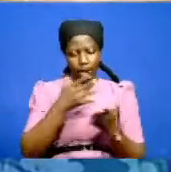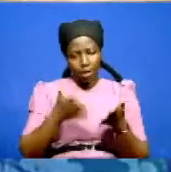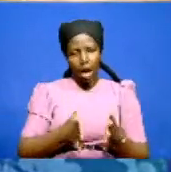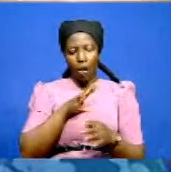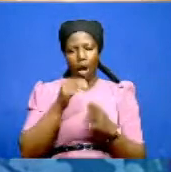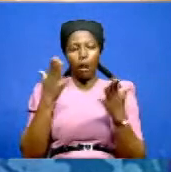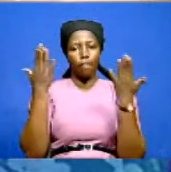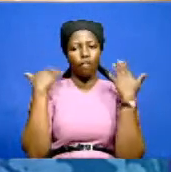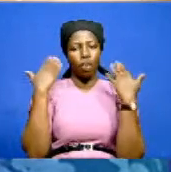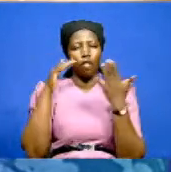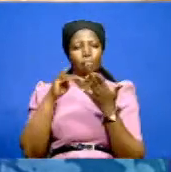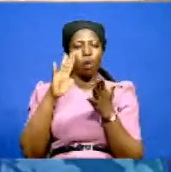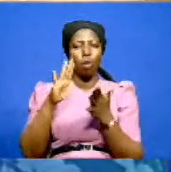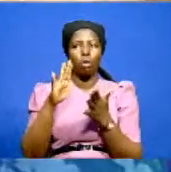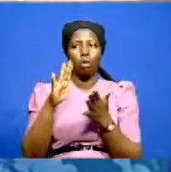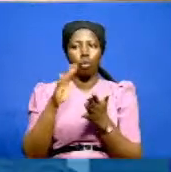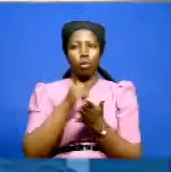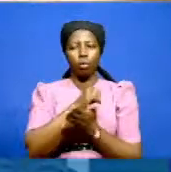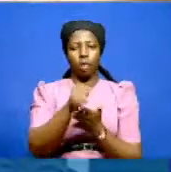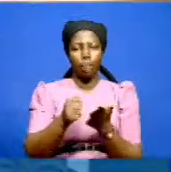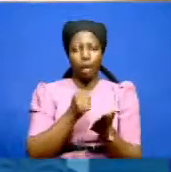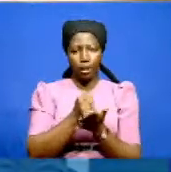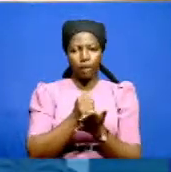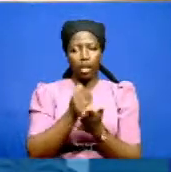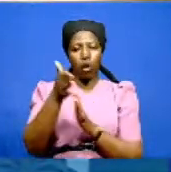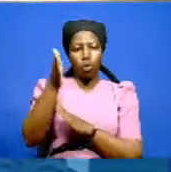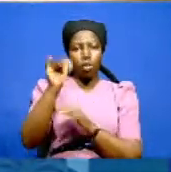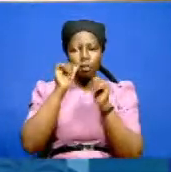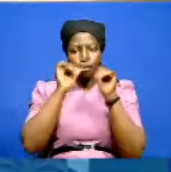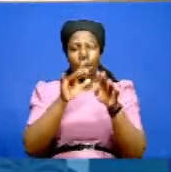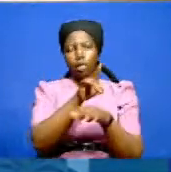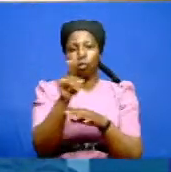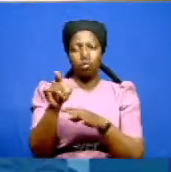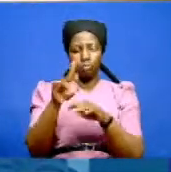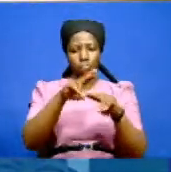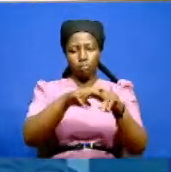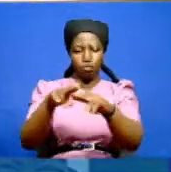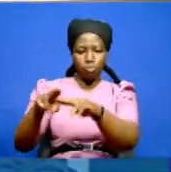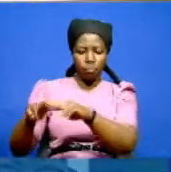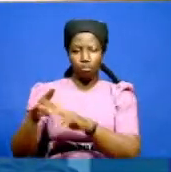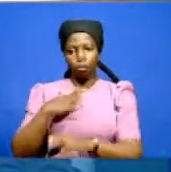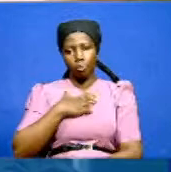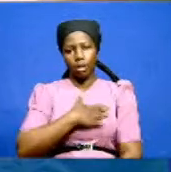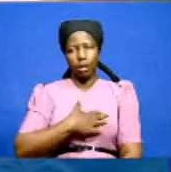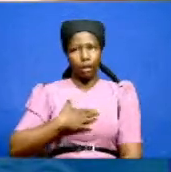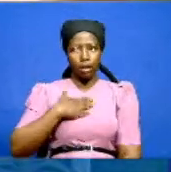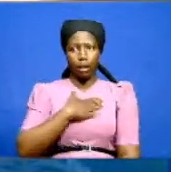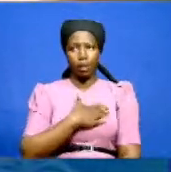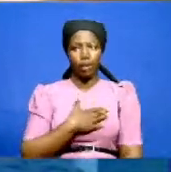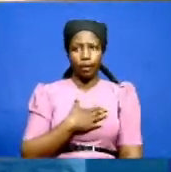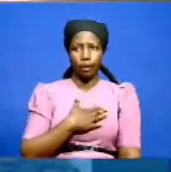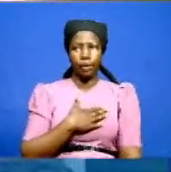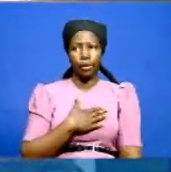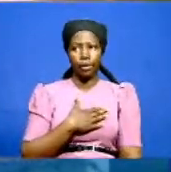and forevermore. Amen. God bless you. May we be seated, please.